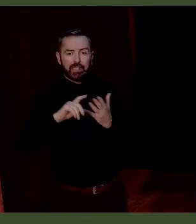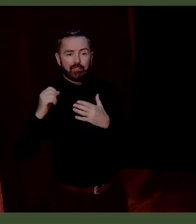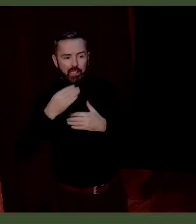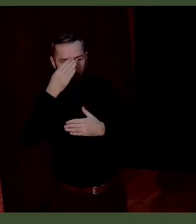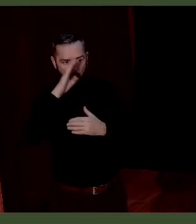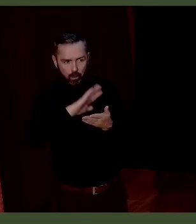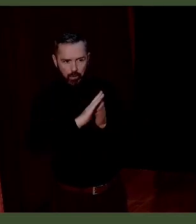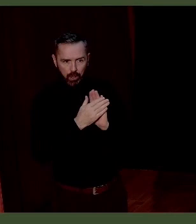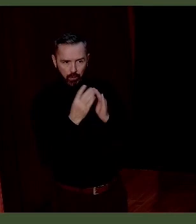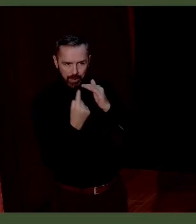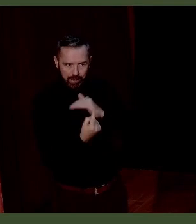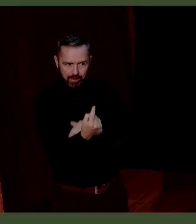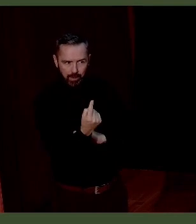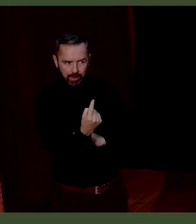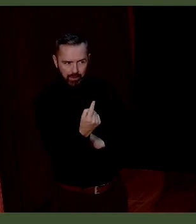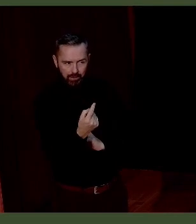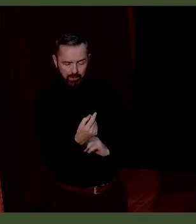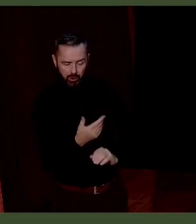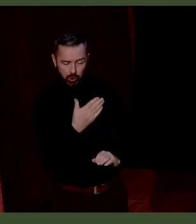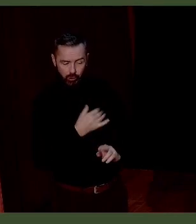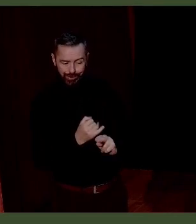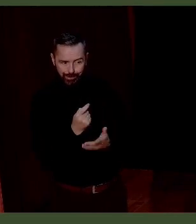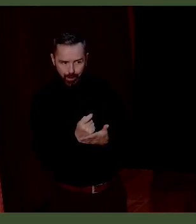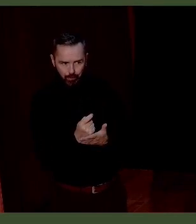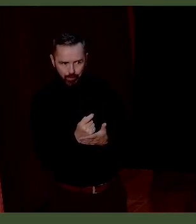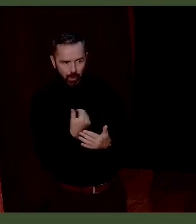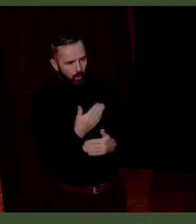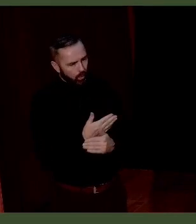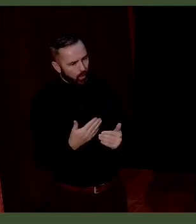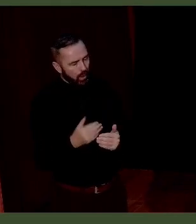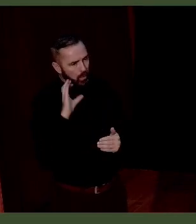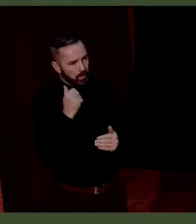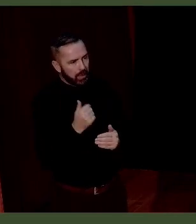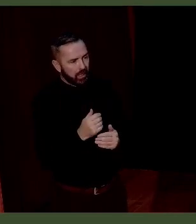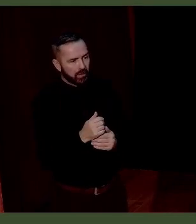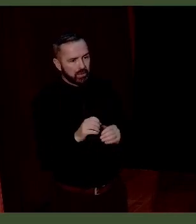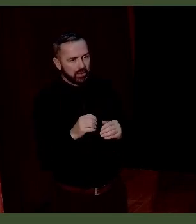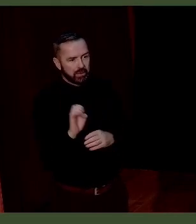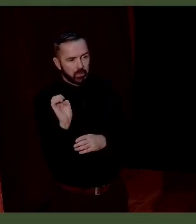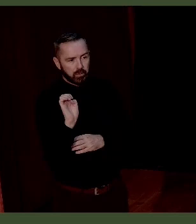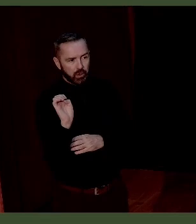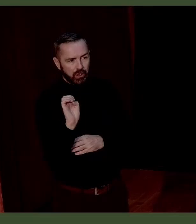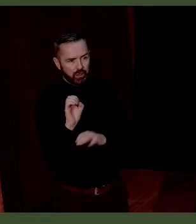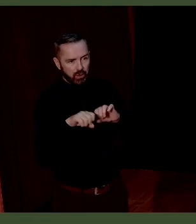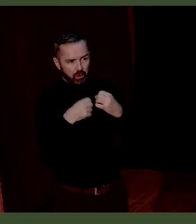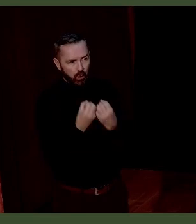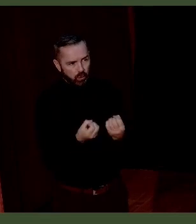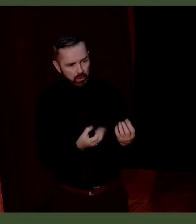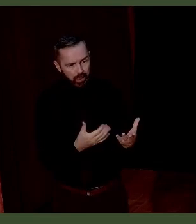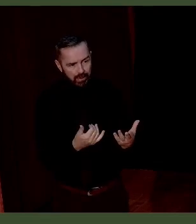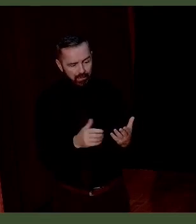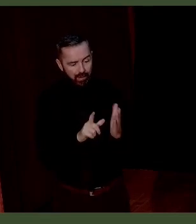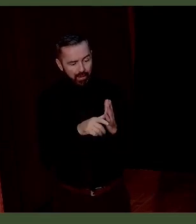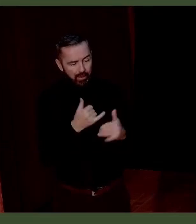Ireland became independent just in time because the expansion of British social spending in later years would have made